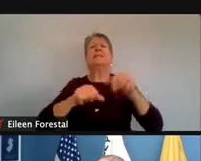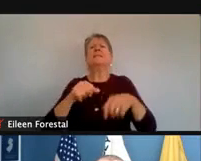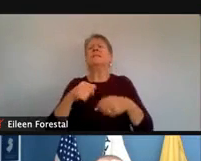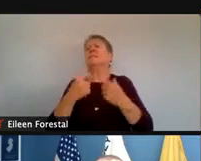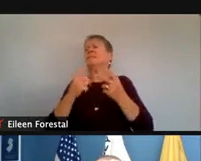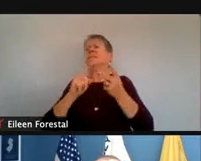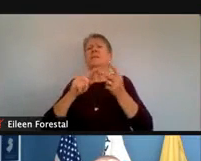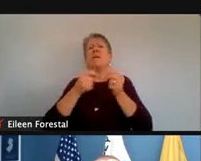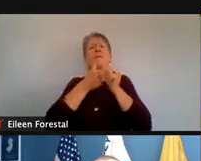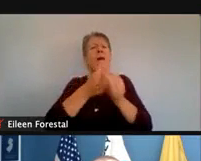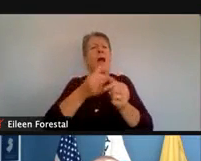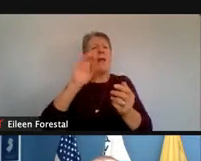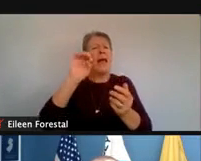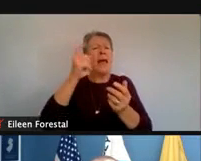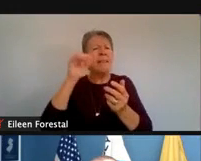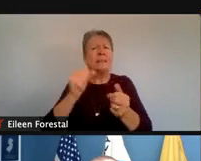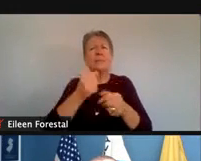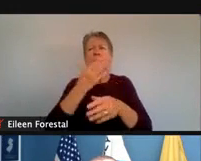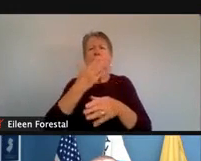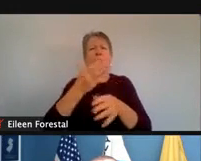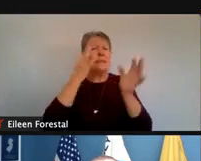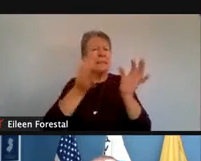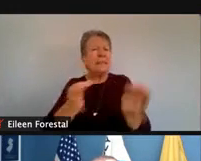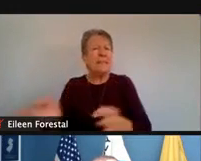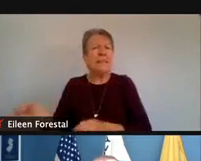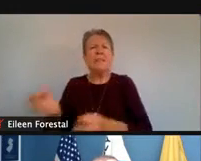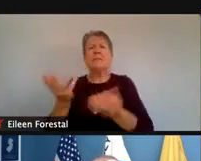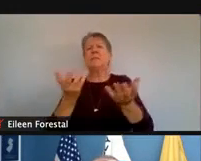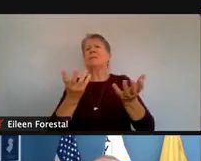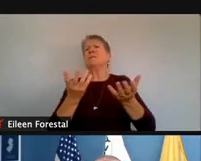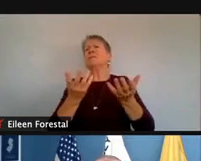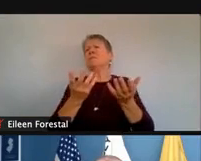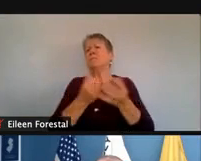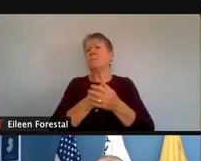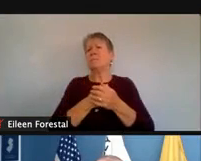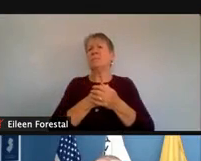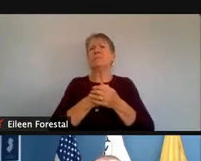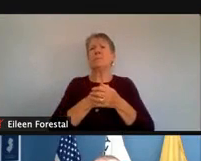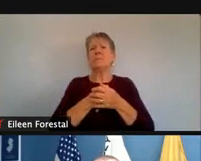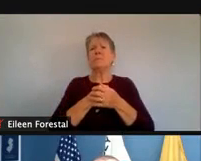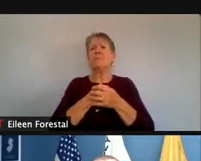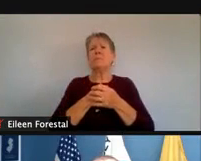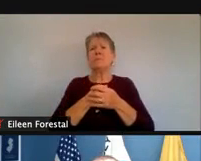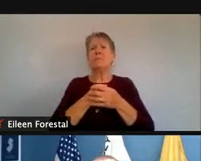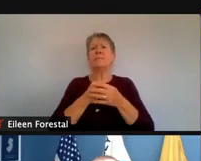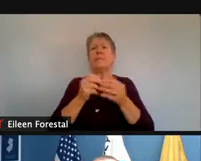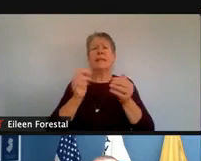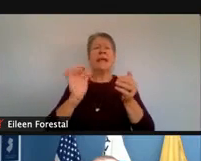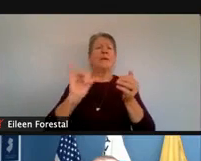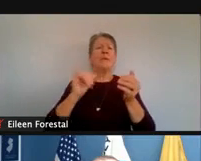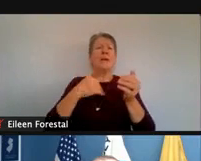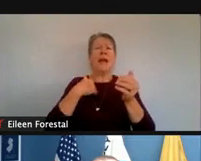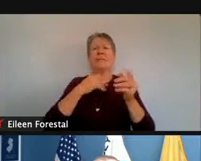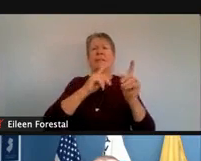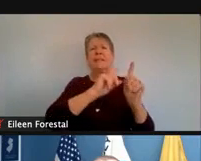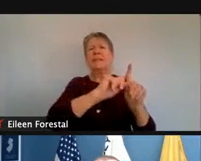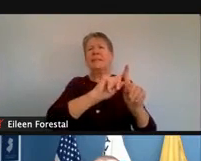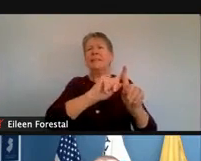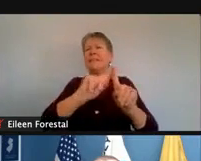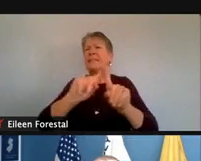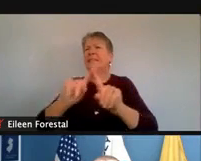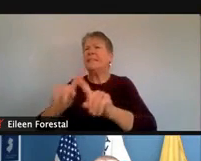and academics, former commissioners, and ethicists, representing geographic, demographic, and professional